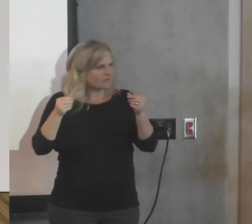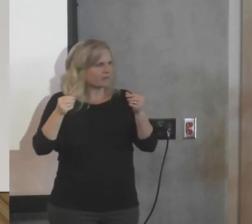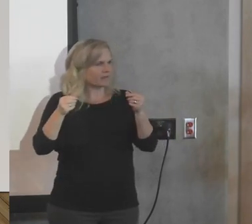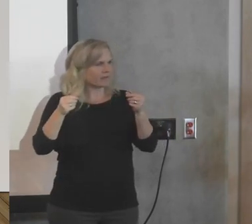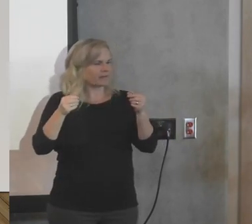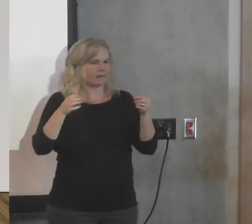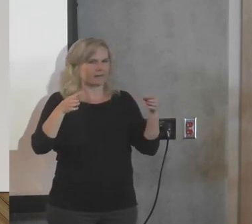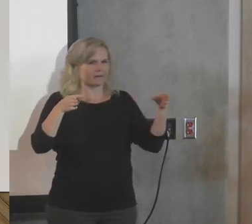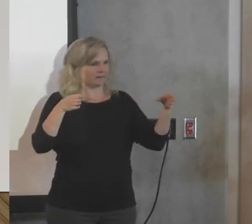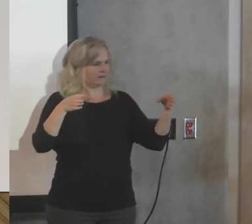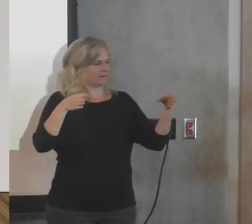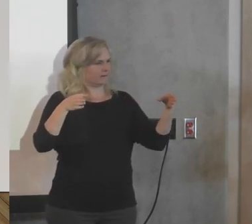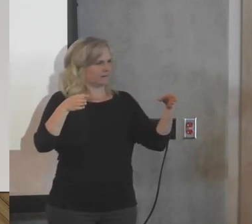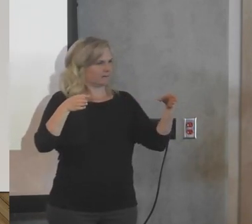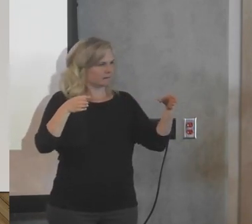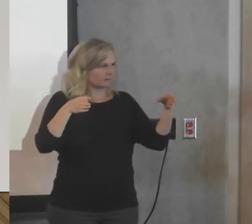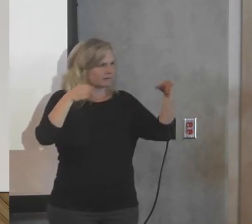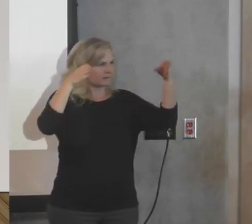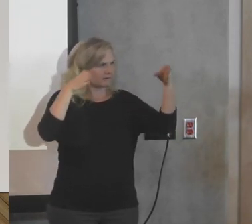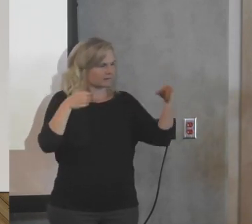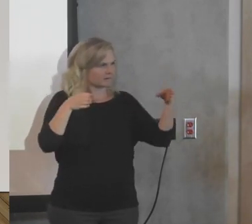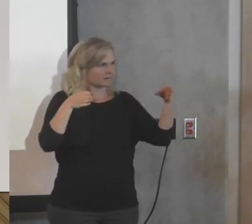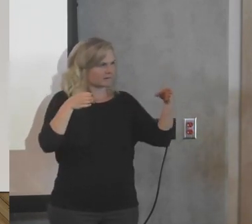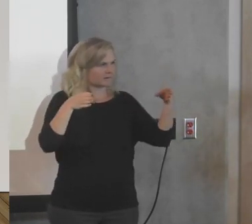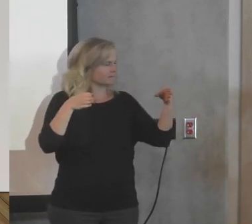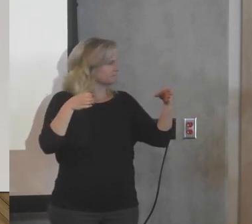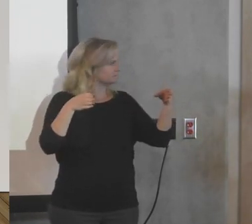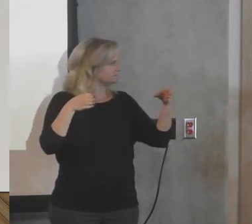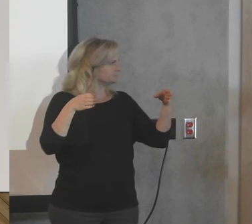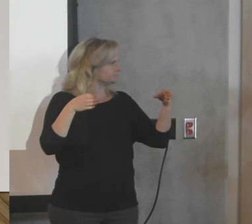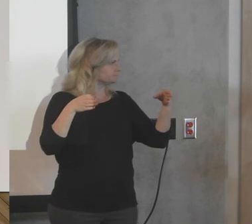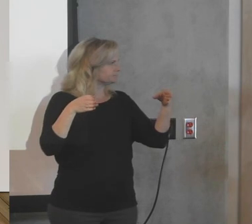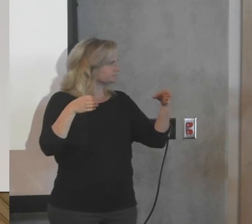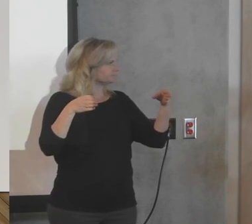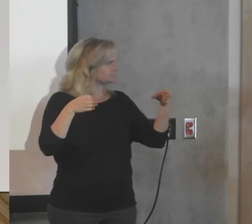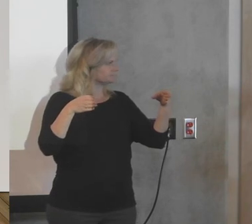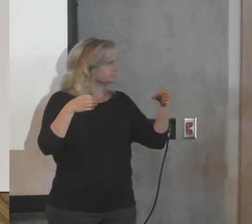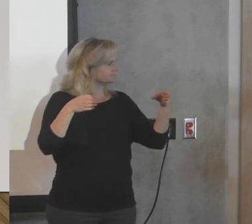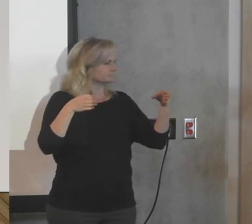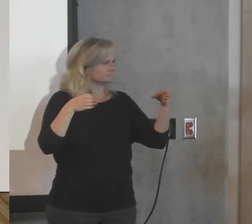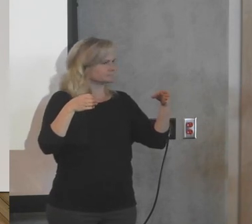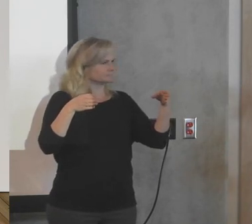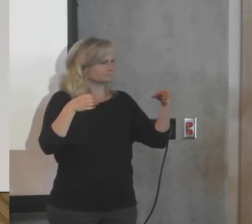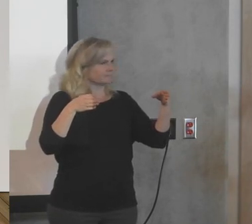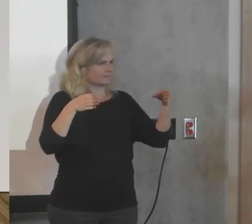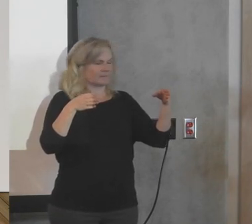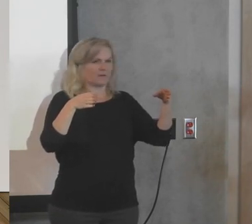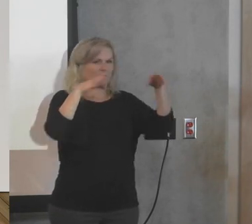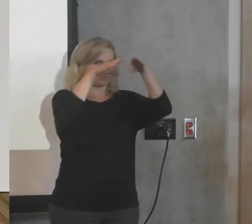second side of the house. And the reason why they're the roof of the house, is that we're constantly working on them through